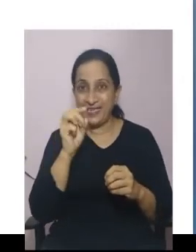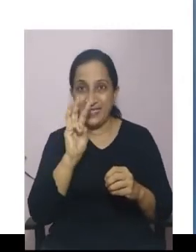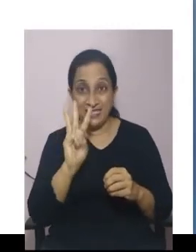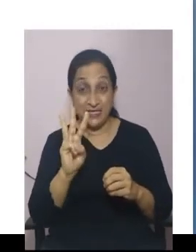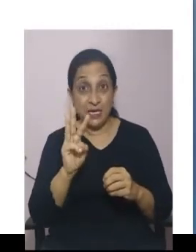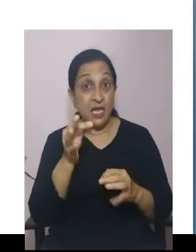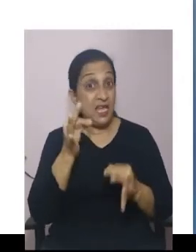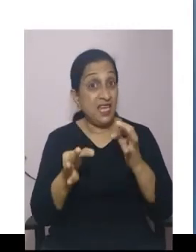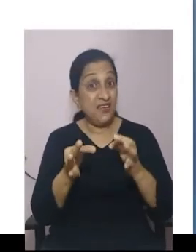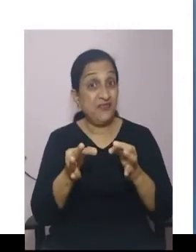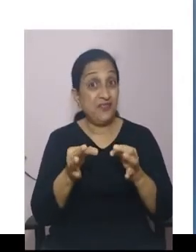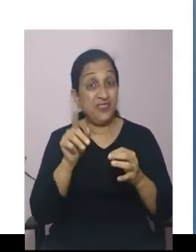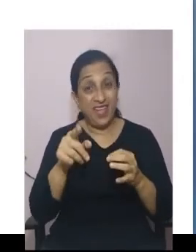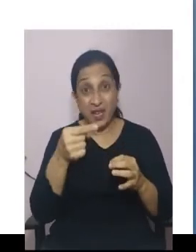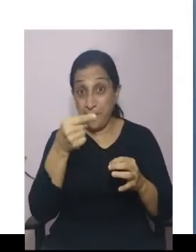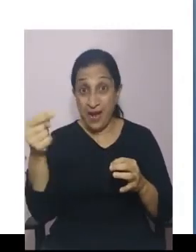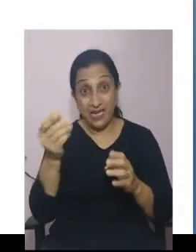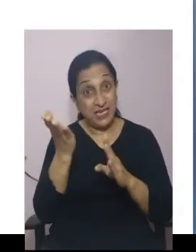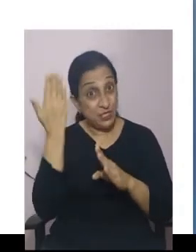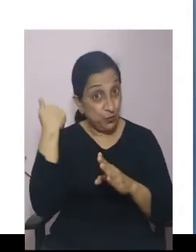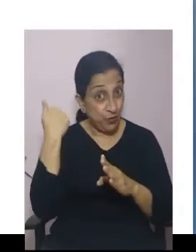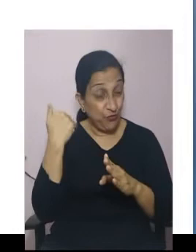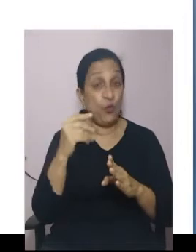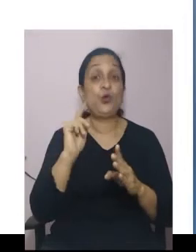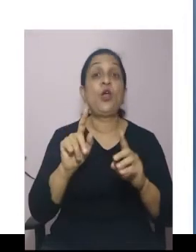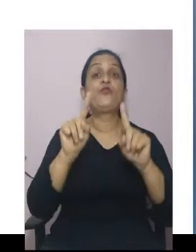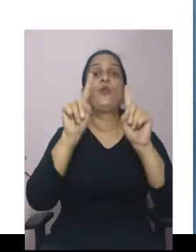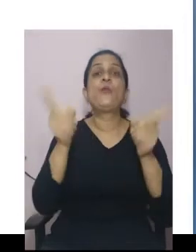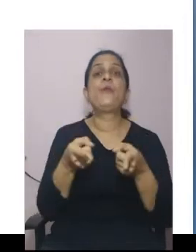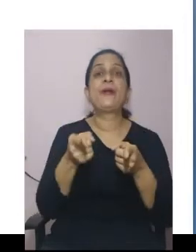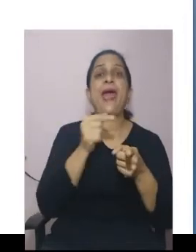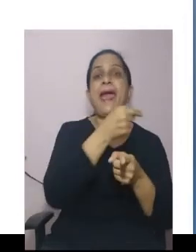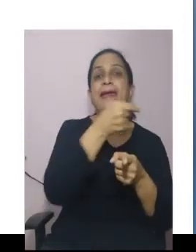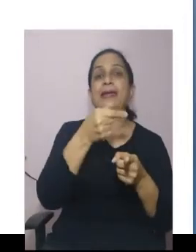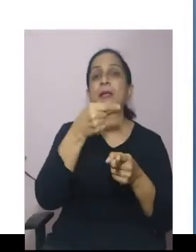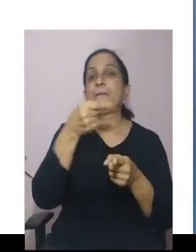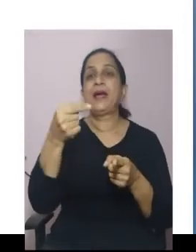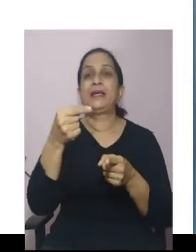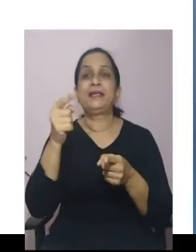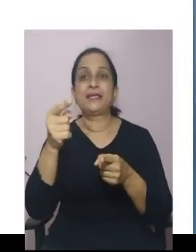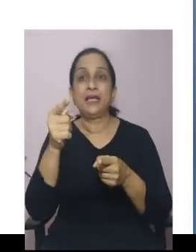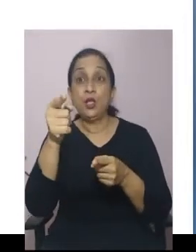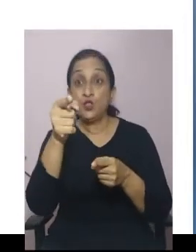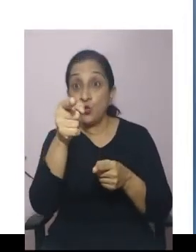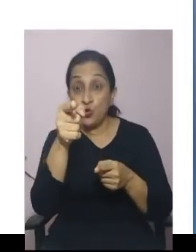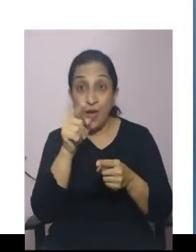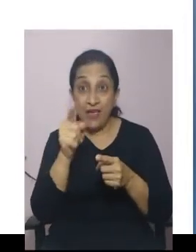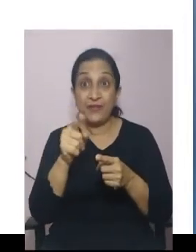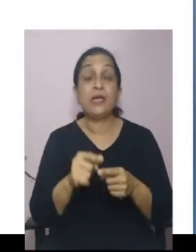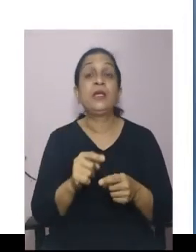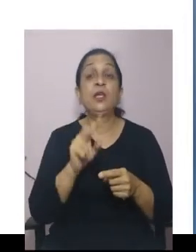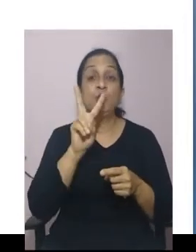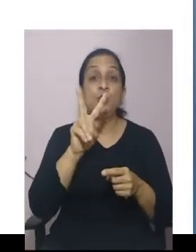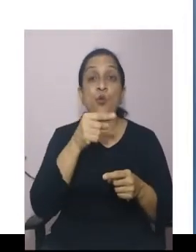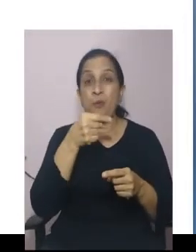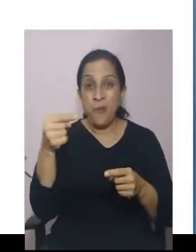sure we put minus sign. If there is minus, then you put a bracket. Okay, 1 minus 3 is over here.